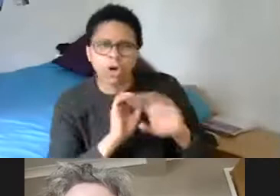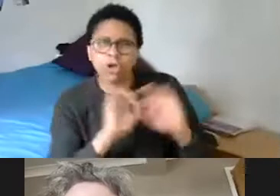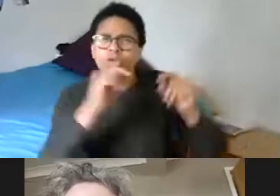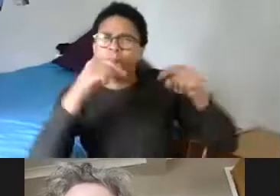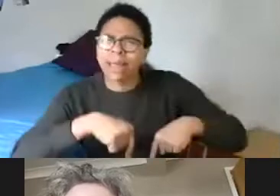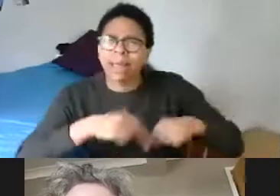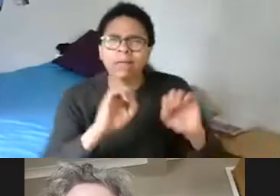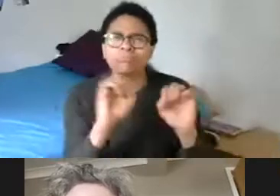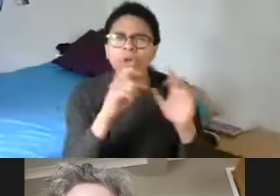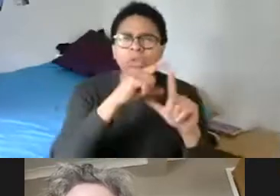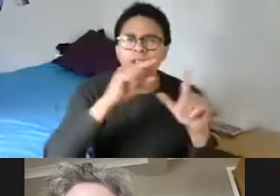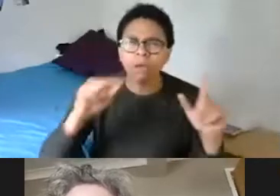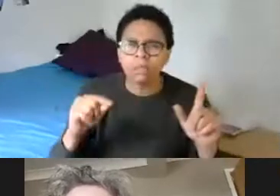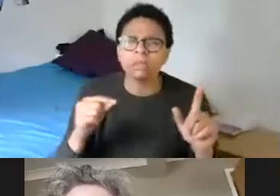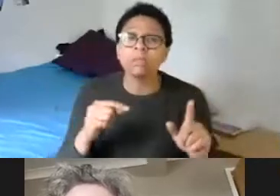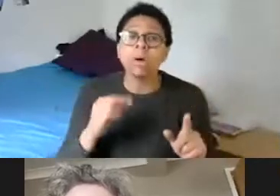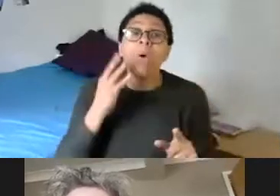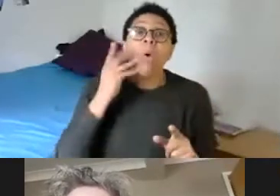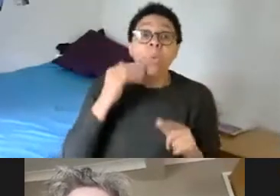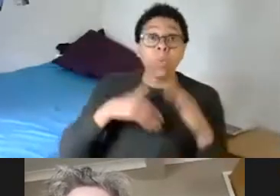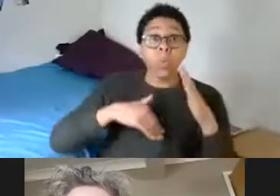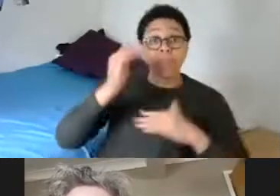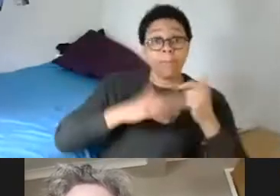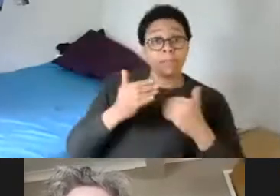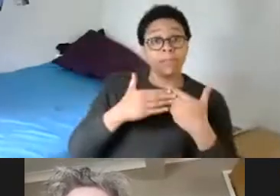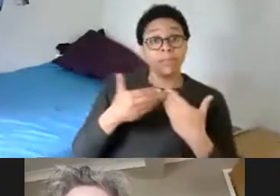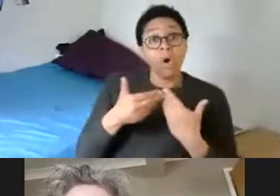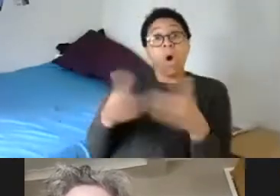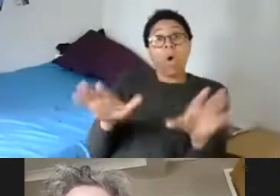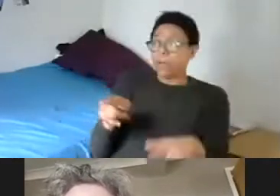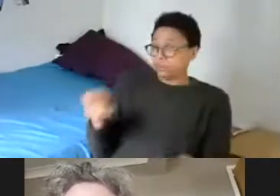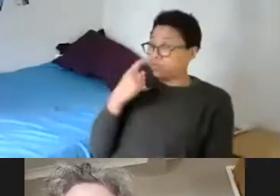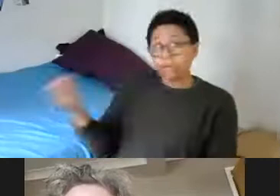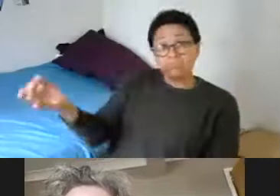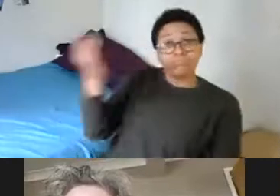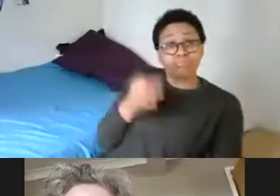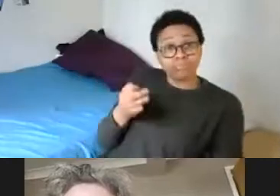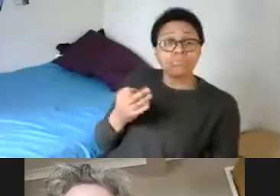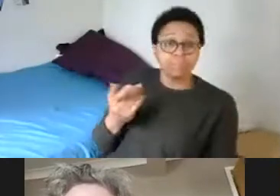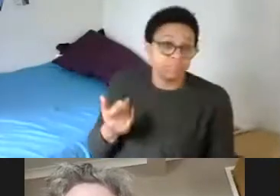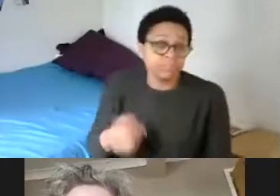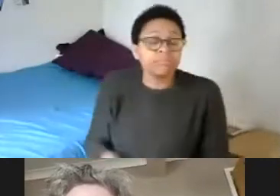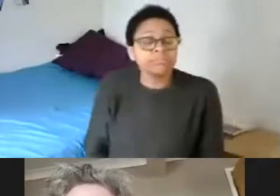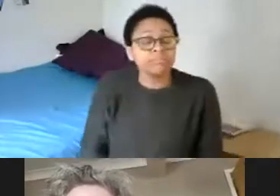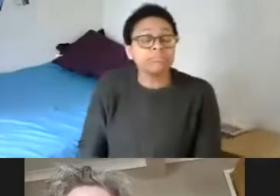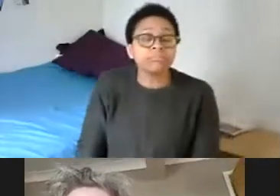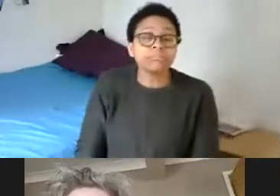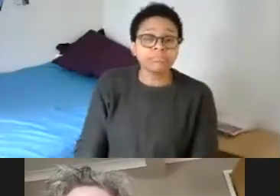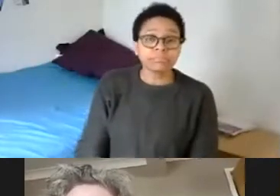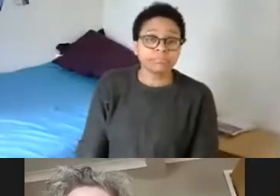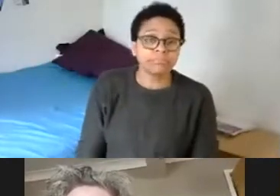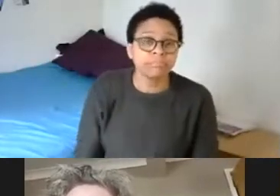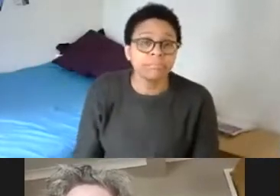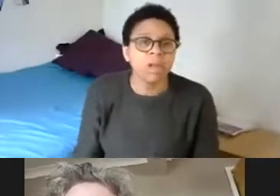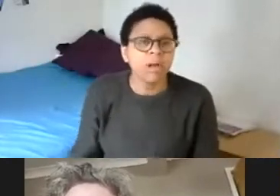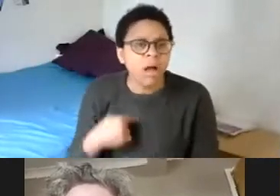it. Once the building reopens, Wellcome are very open to any requests for any images as well. Okay. Yeah, because I was